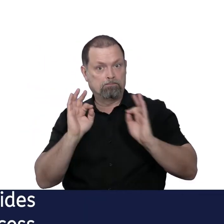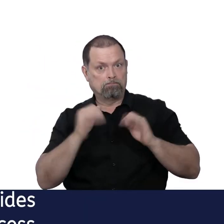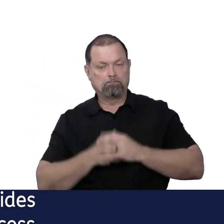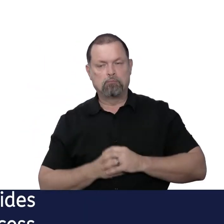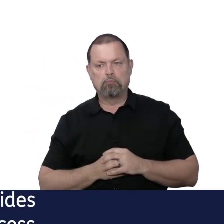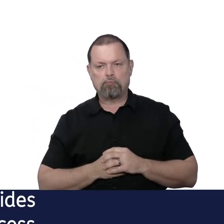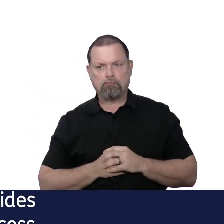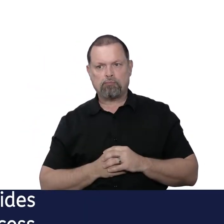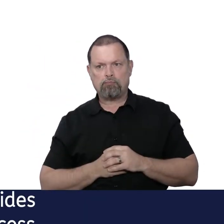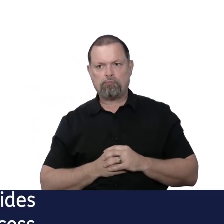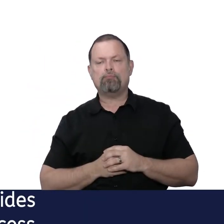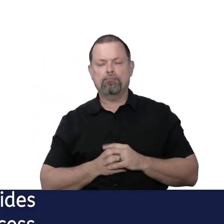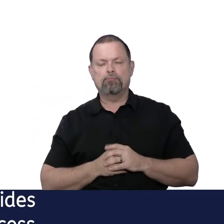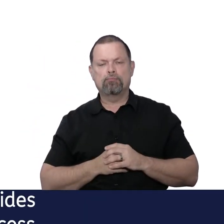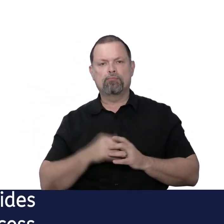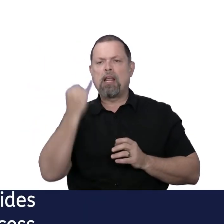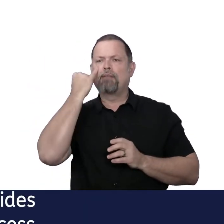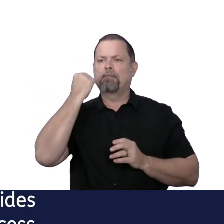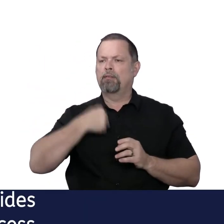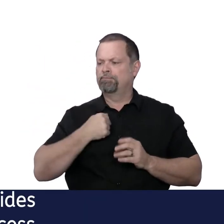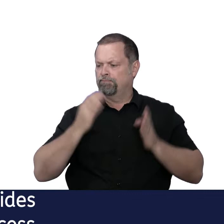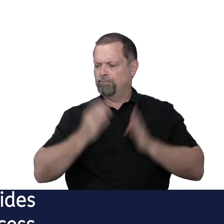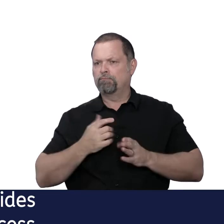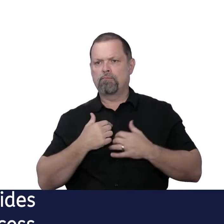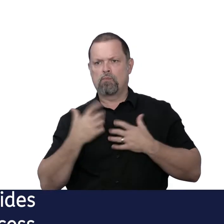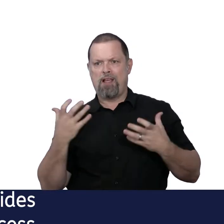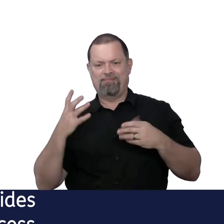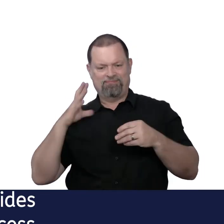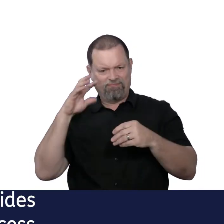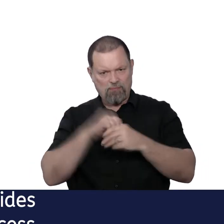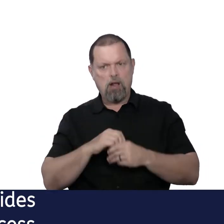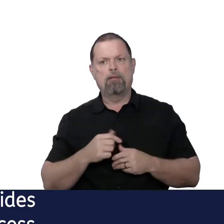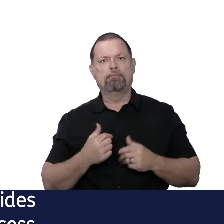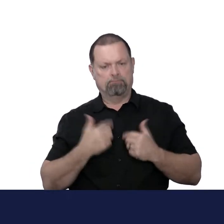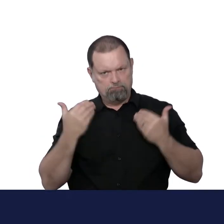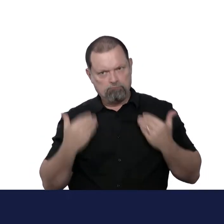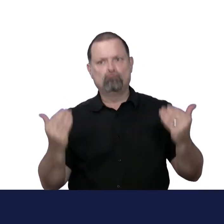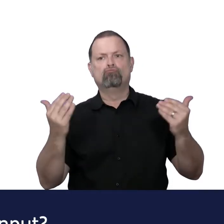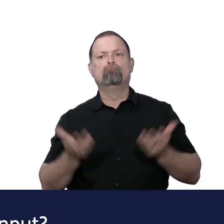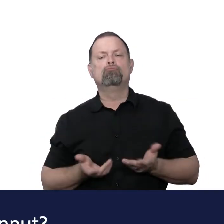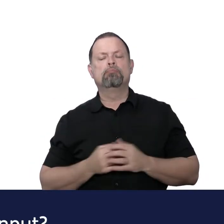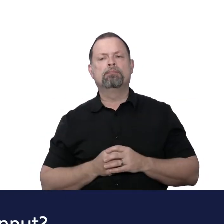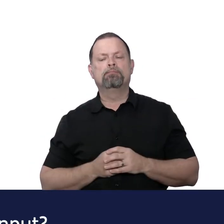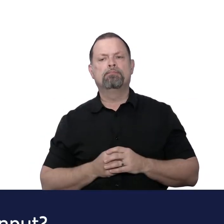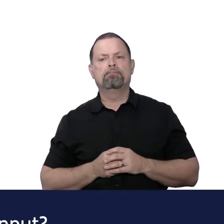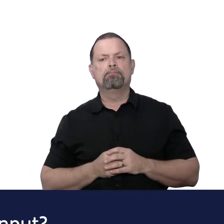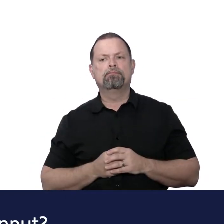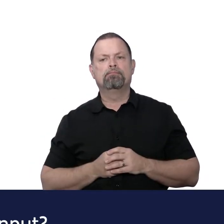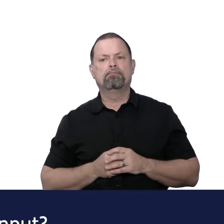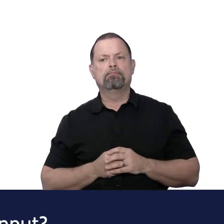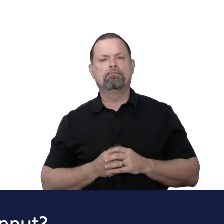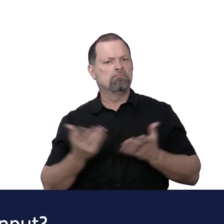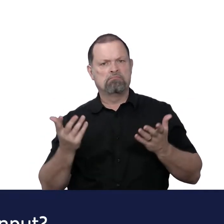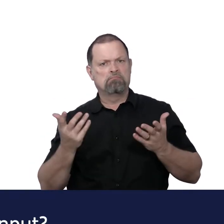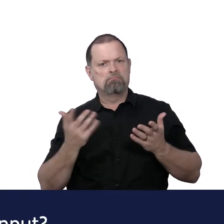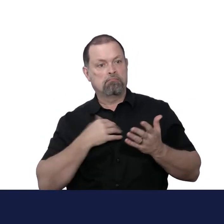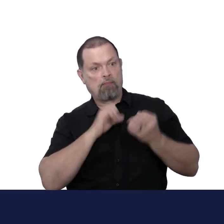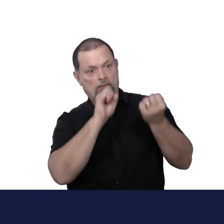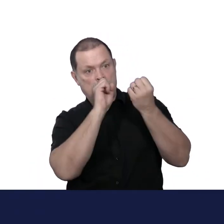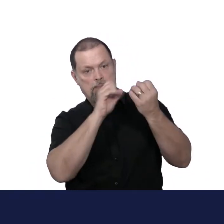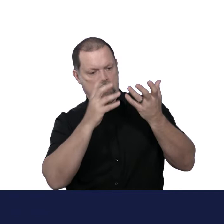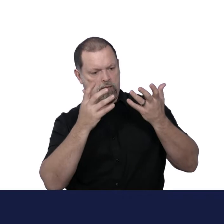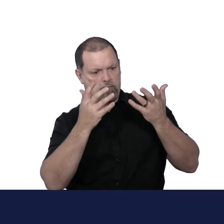Let's say someone decides to take part in this process. What happens to their